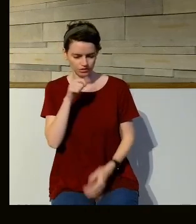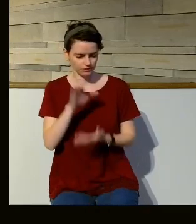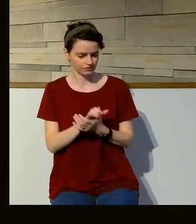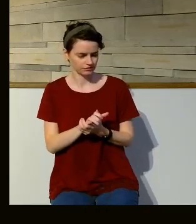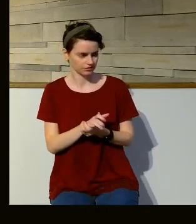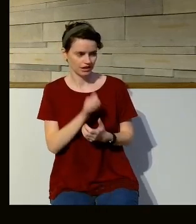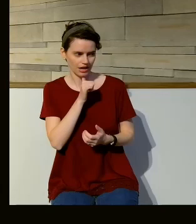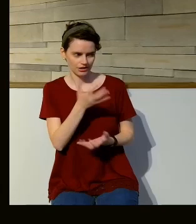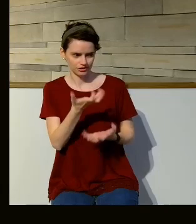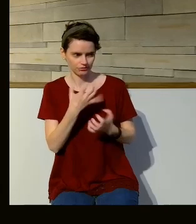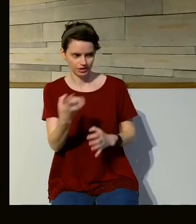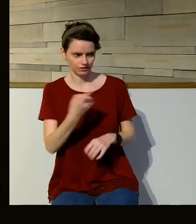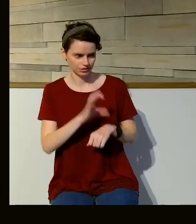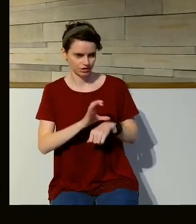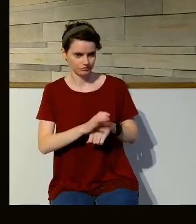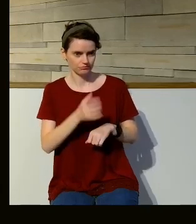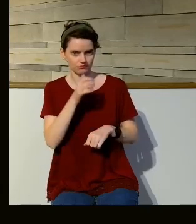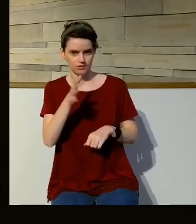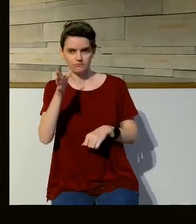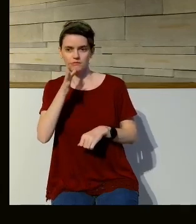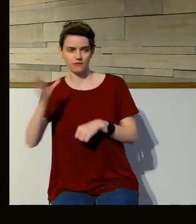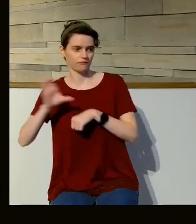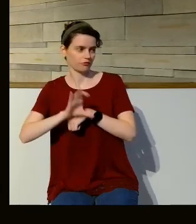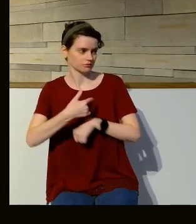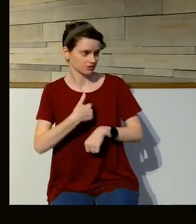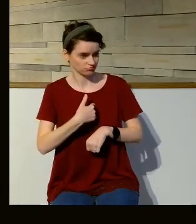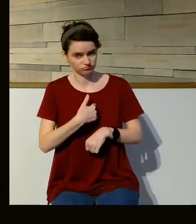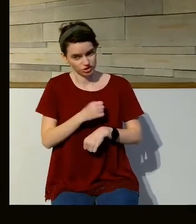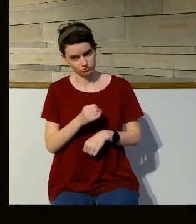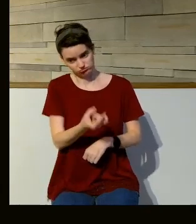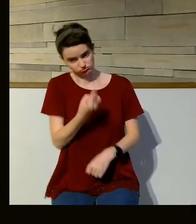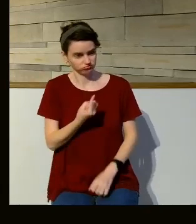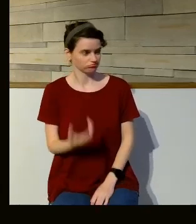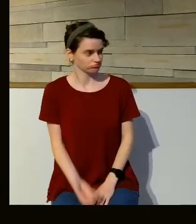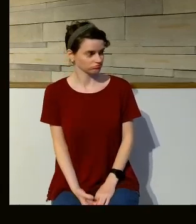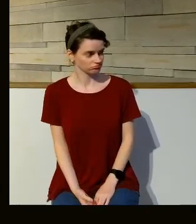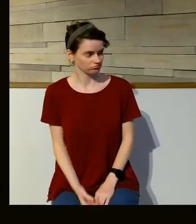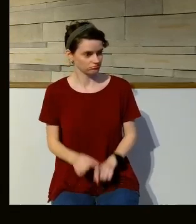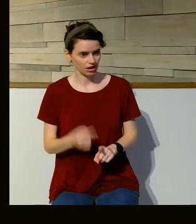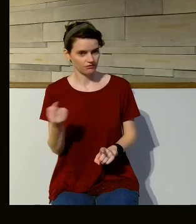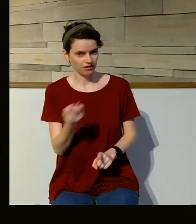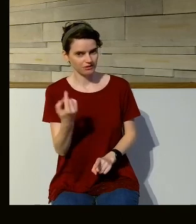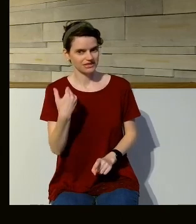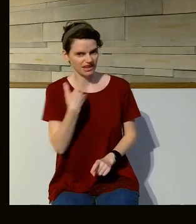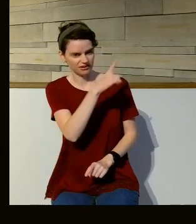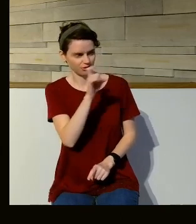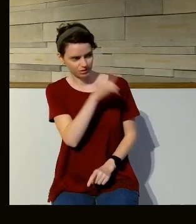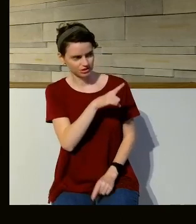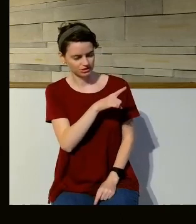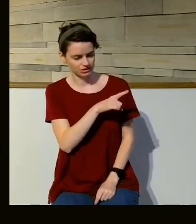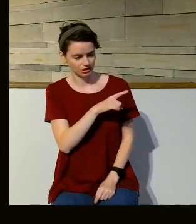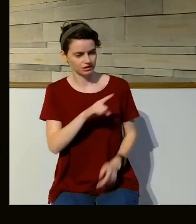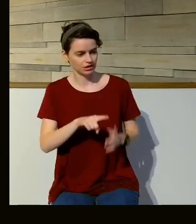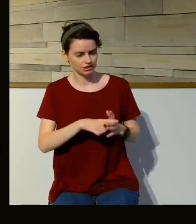I don't want to come to church, but my mom forces me to. So I come. But I've always had questions. And